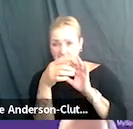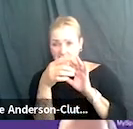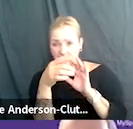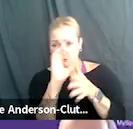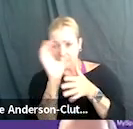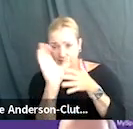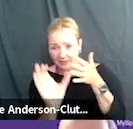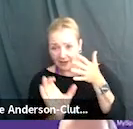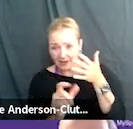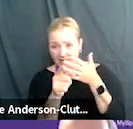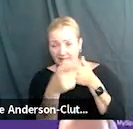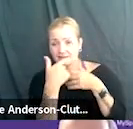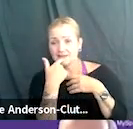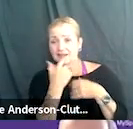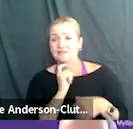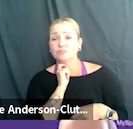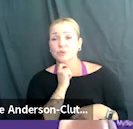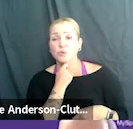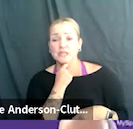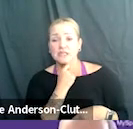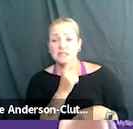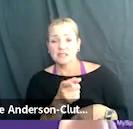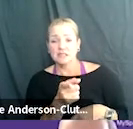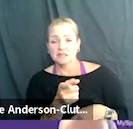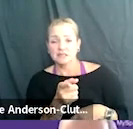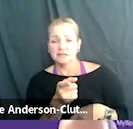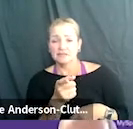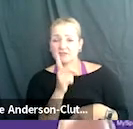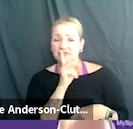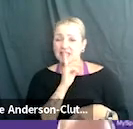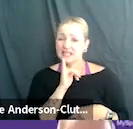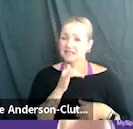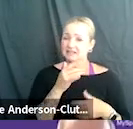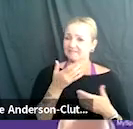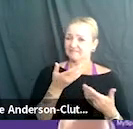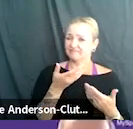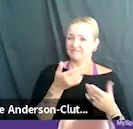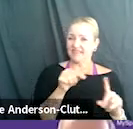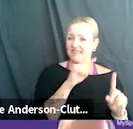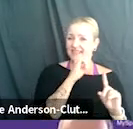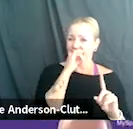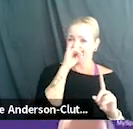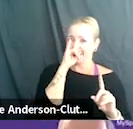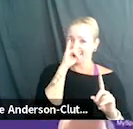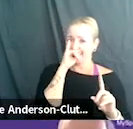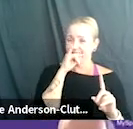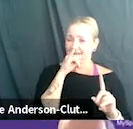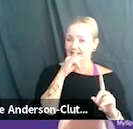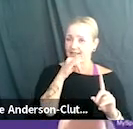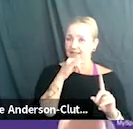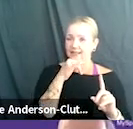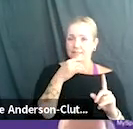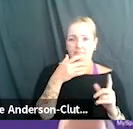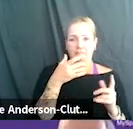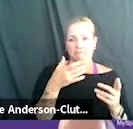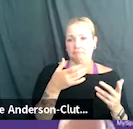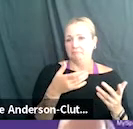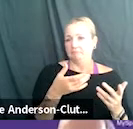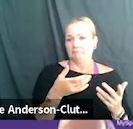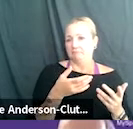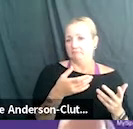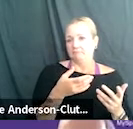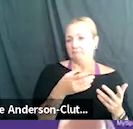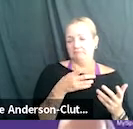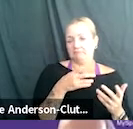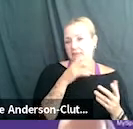as opposed to things that have existed previously. And I think at least one of them had echolalia, but again, it predated the